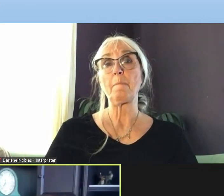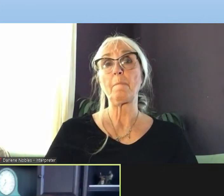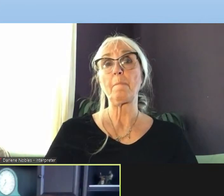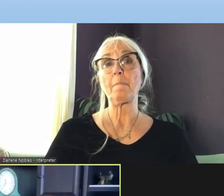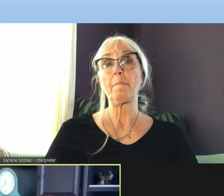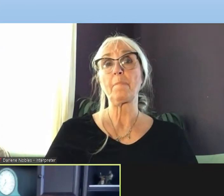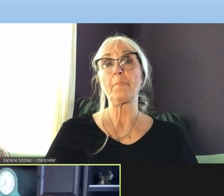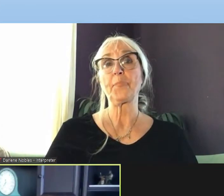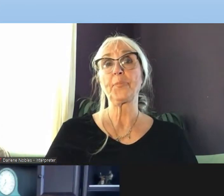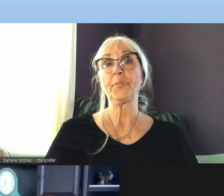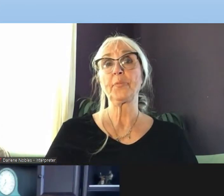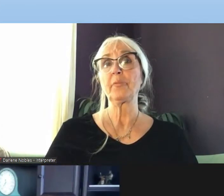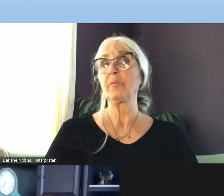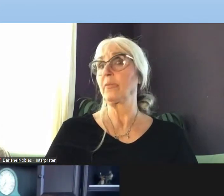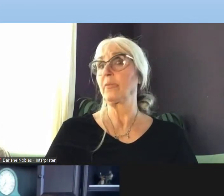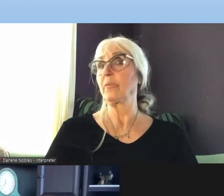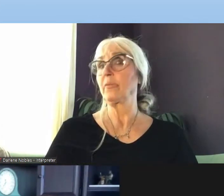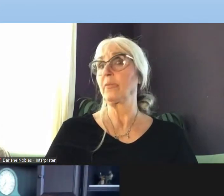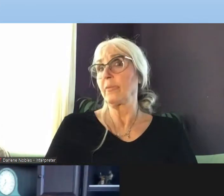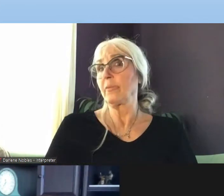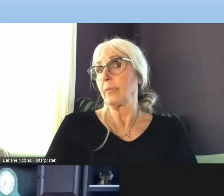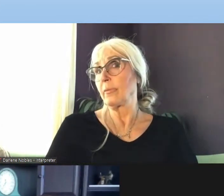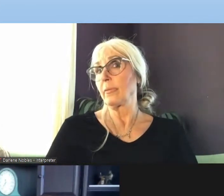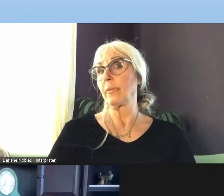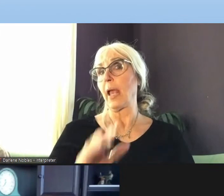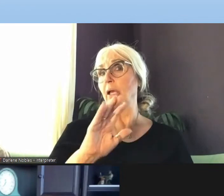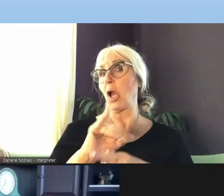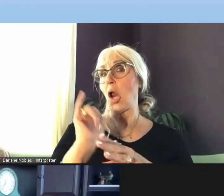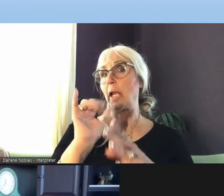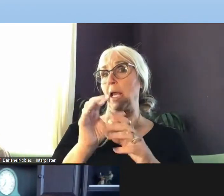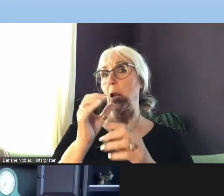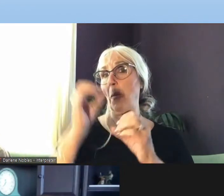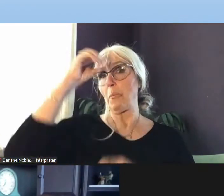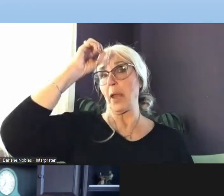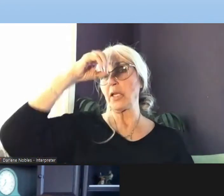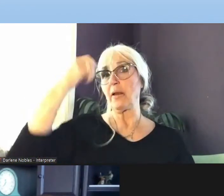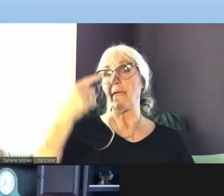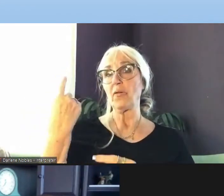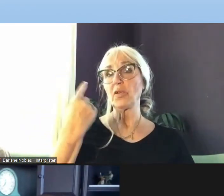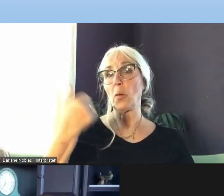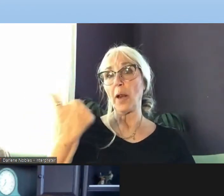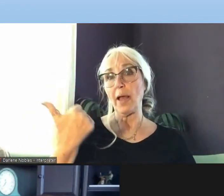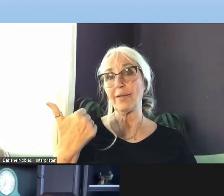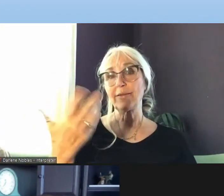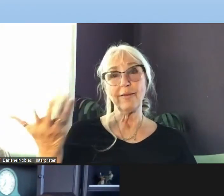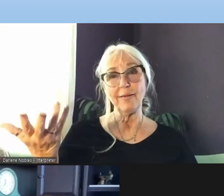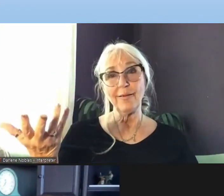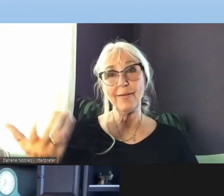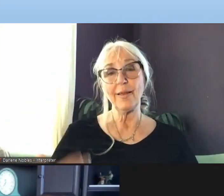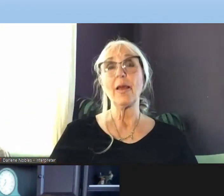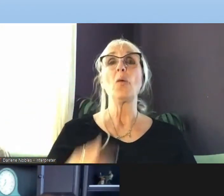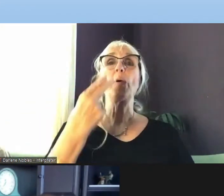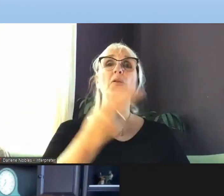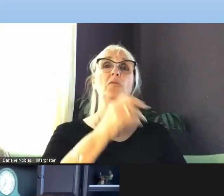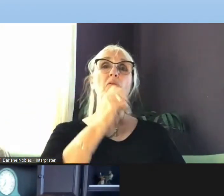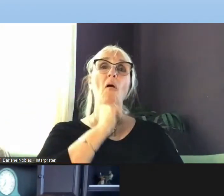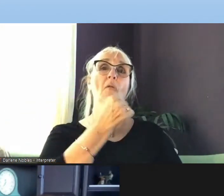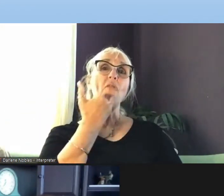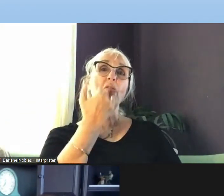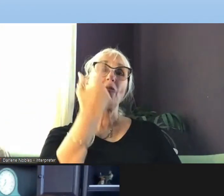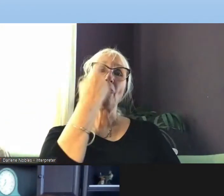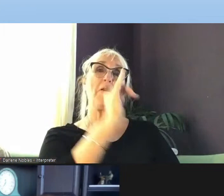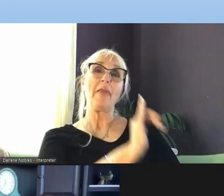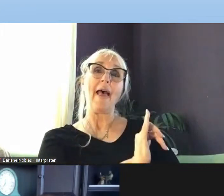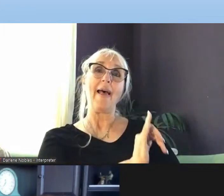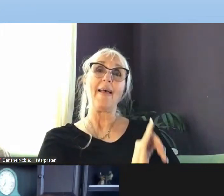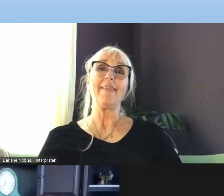That's so they can call to get an opinion from somebody else, or? Well, Maybe we should just use the old phones for that, if it's just,